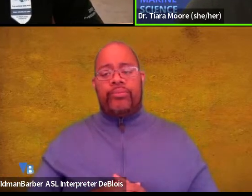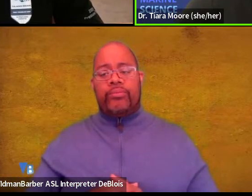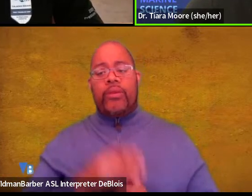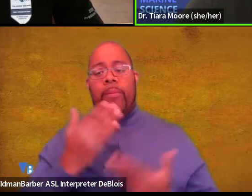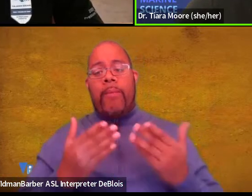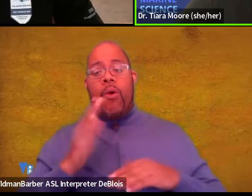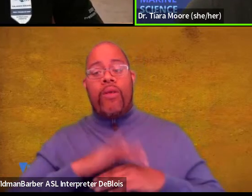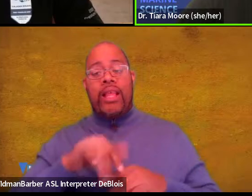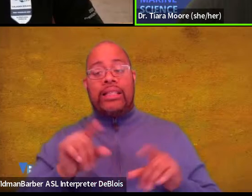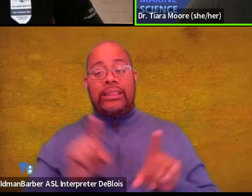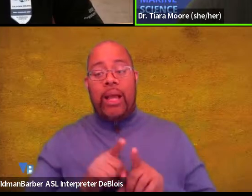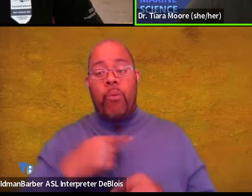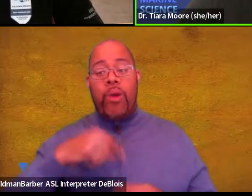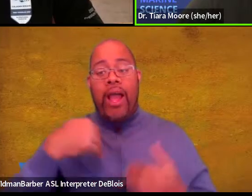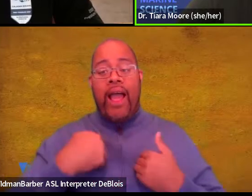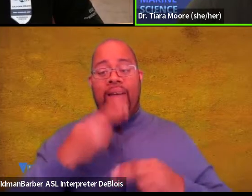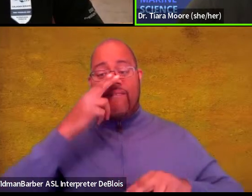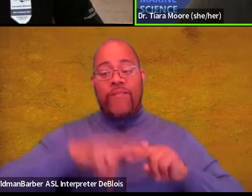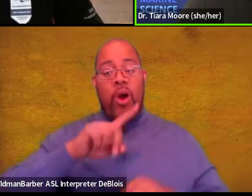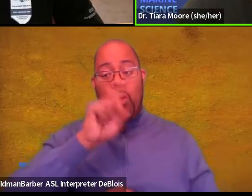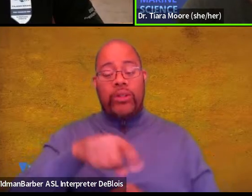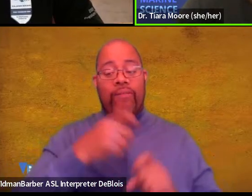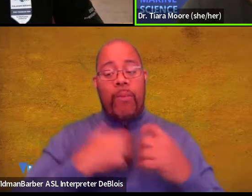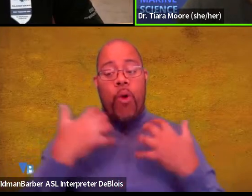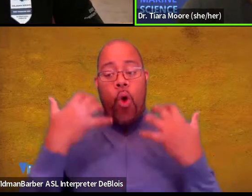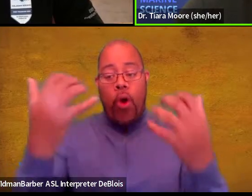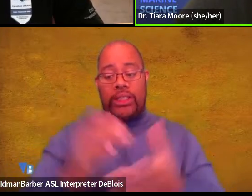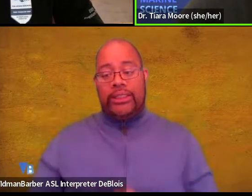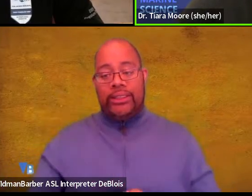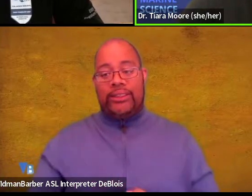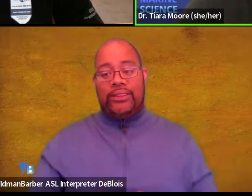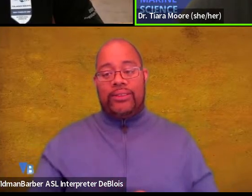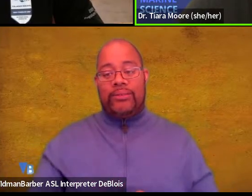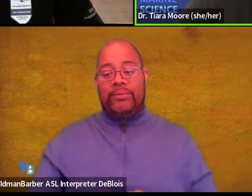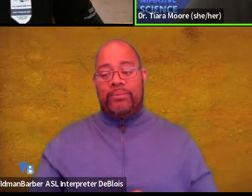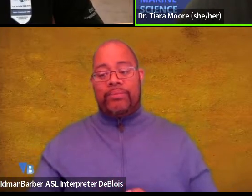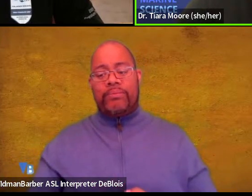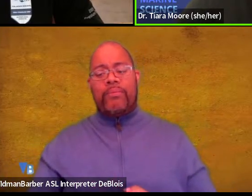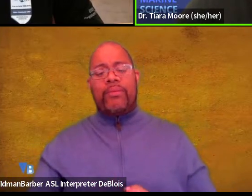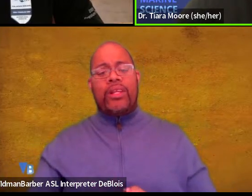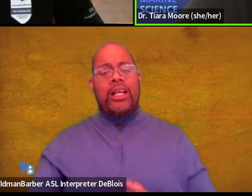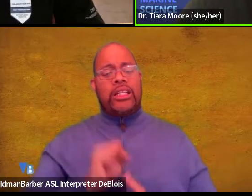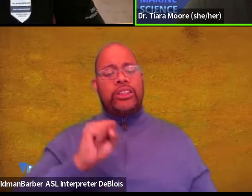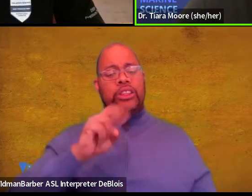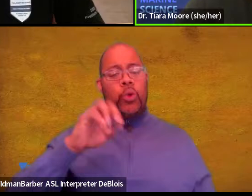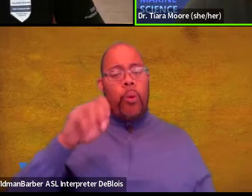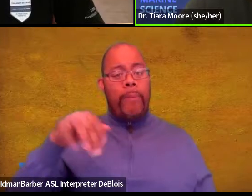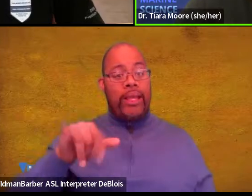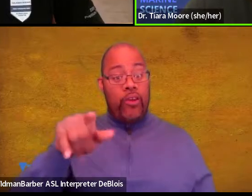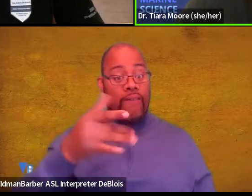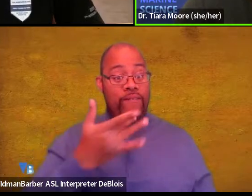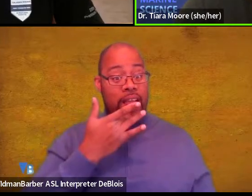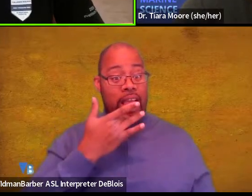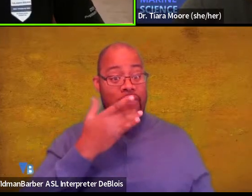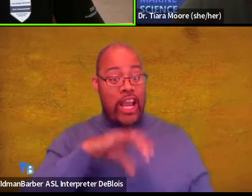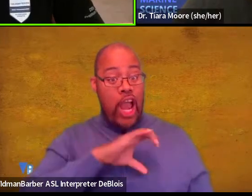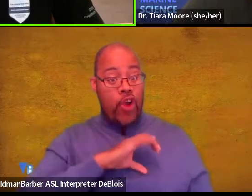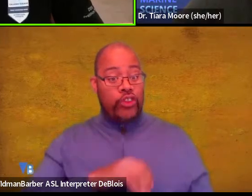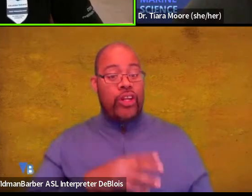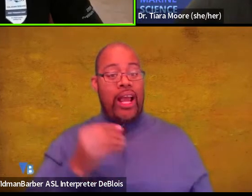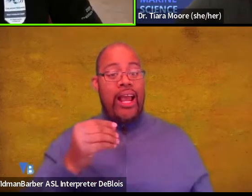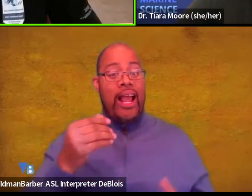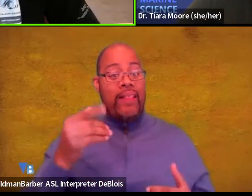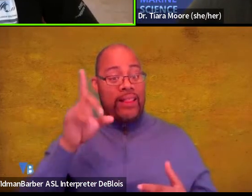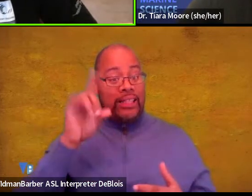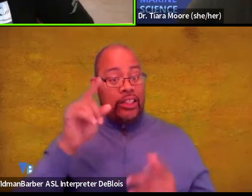Maybe on that same note, we have a fun question from the audience. Is Snoopy your favorite character, and have